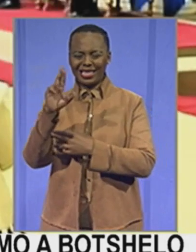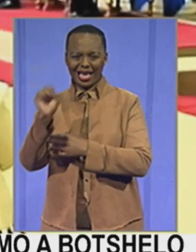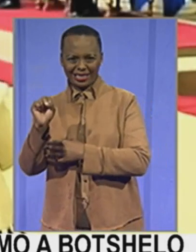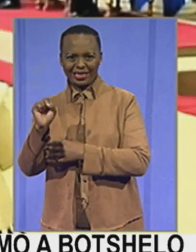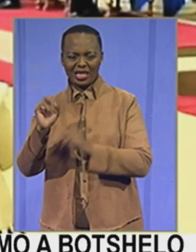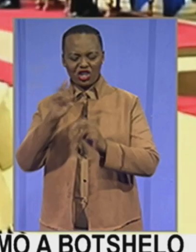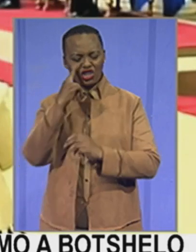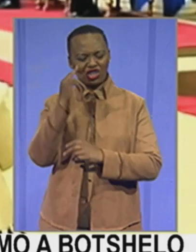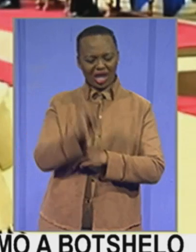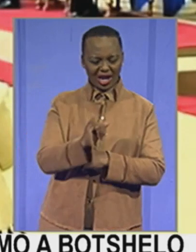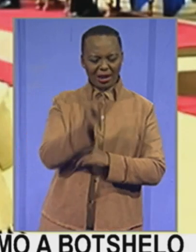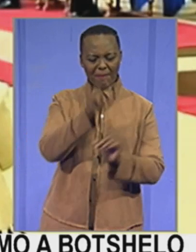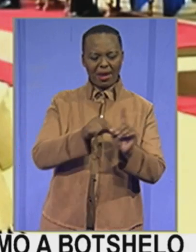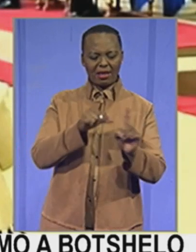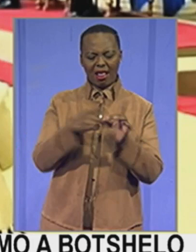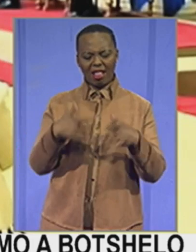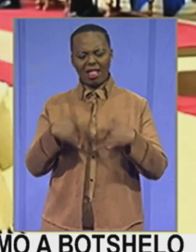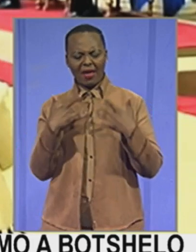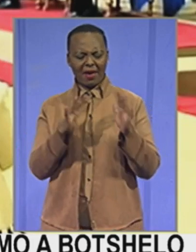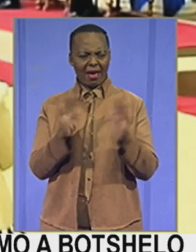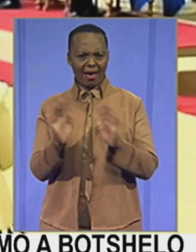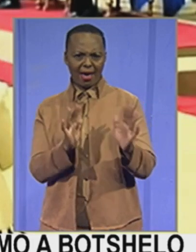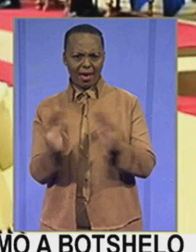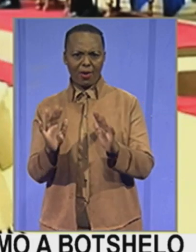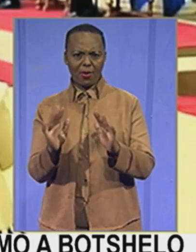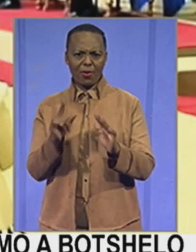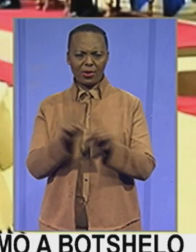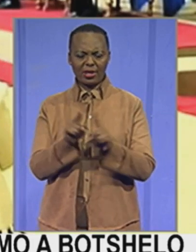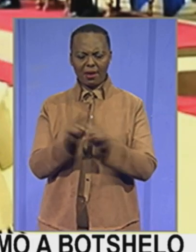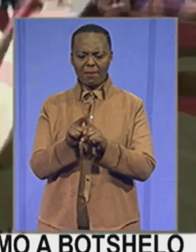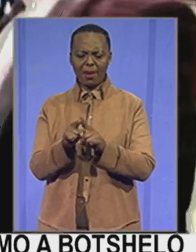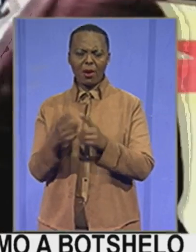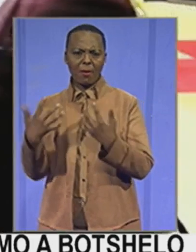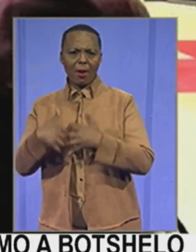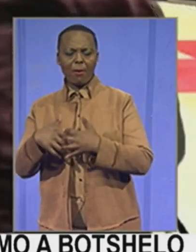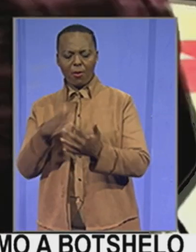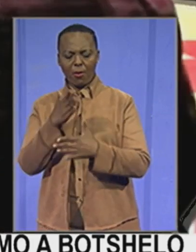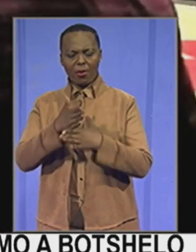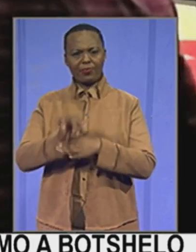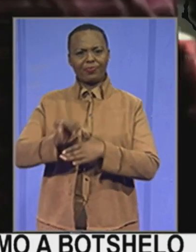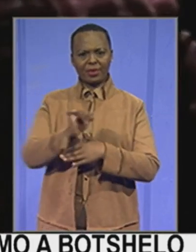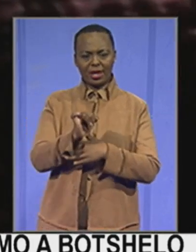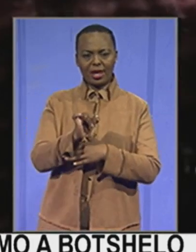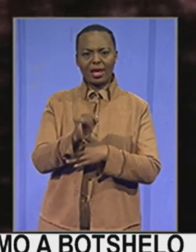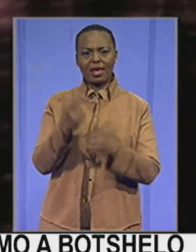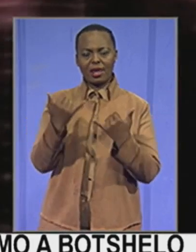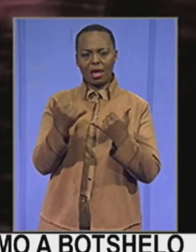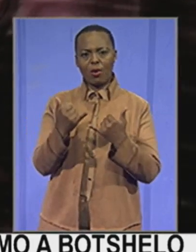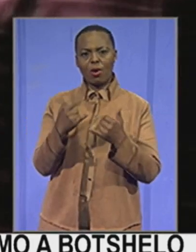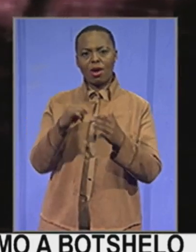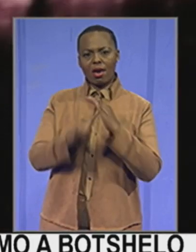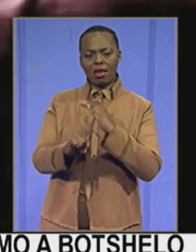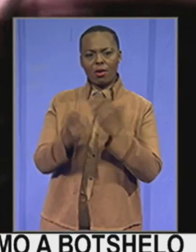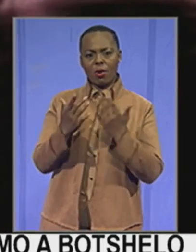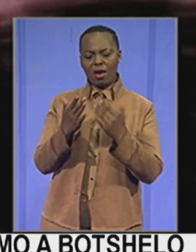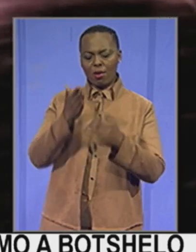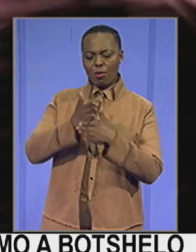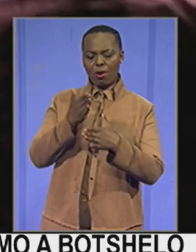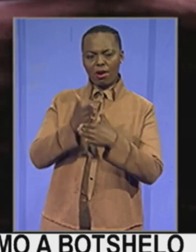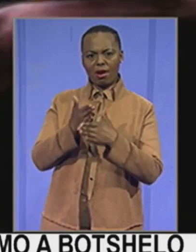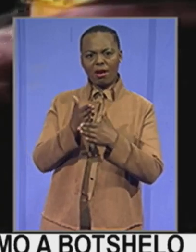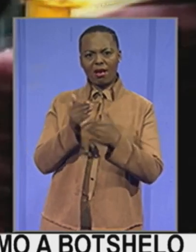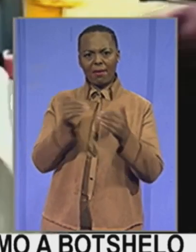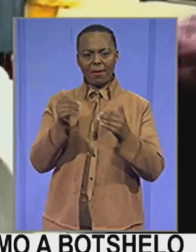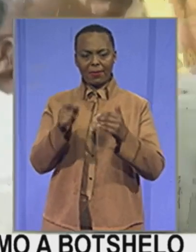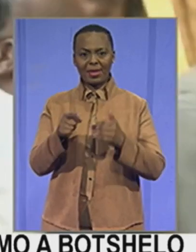jwa batsamaisi bagolo mo mafapheng a puso le ditheo bo wela ka fa tlase ga lefapha la ditirelo le tsamaiso ya setšhaba.